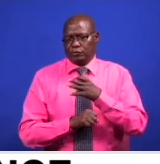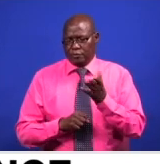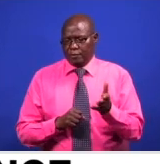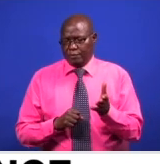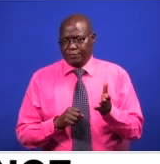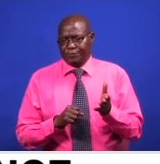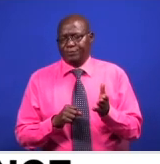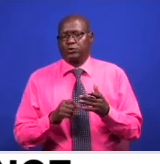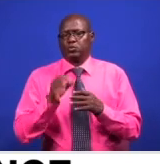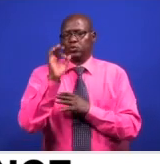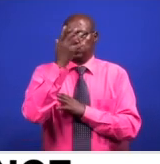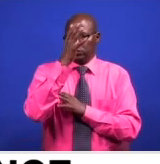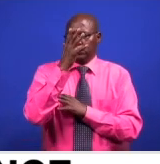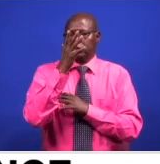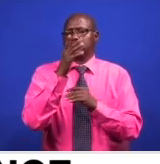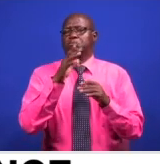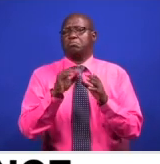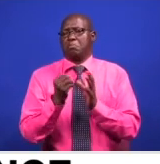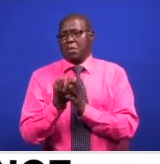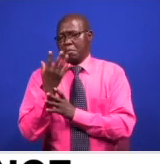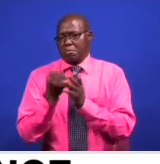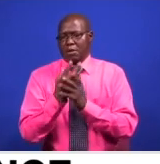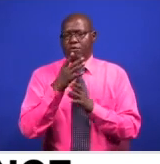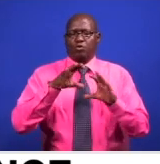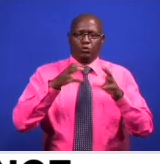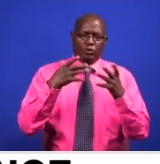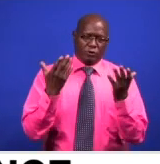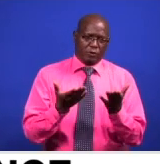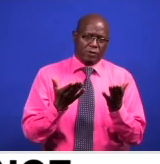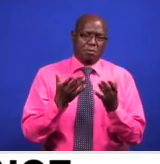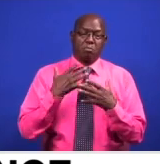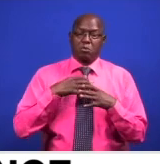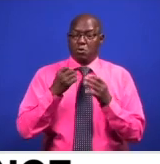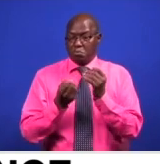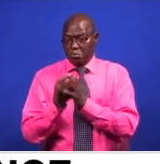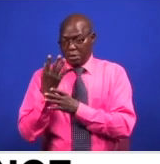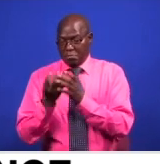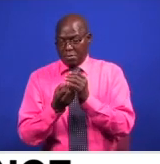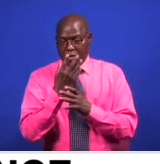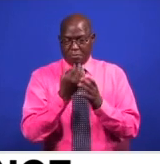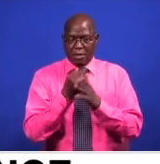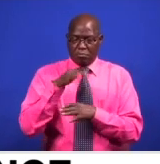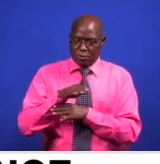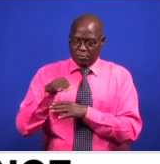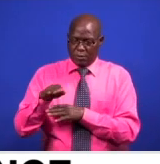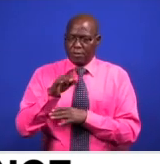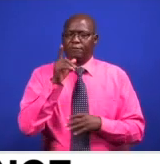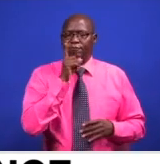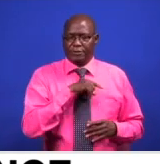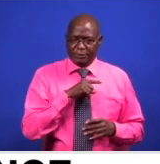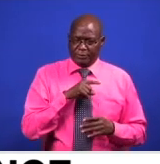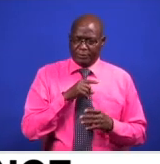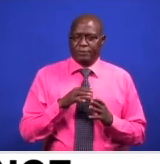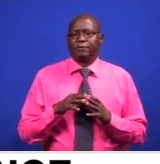for planting to the communities here. And people planted the seeds, we had maize seeds, sorghum and all that.